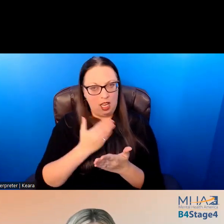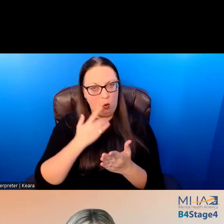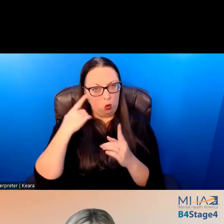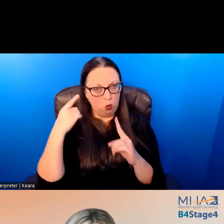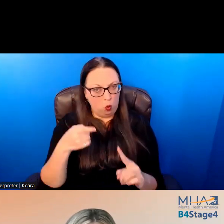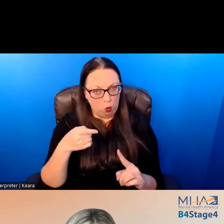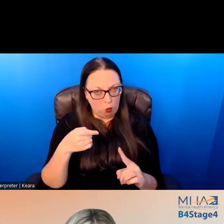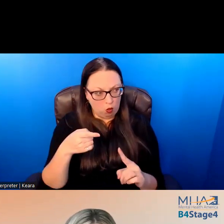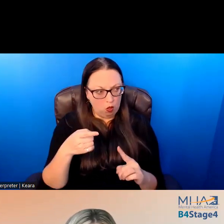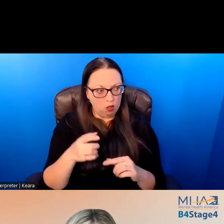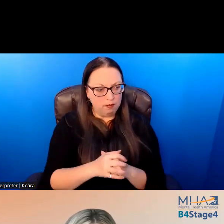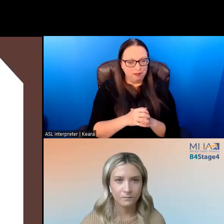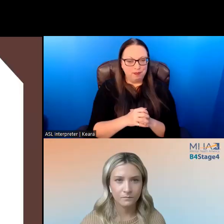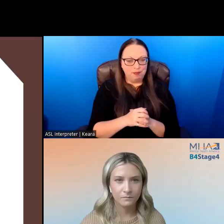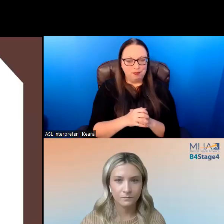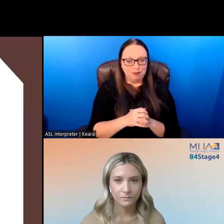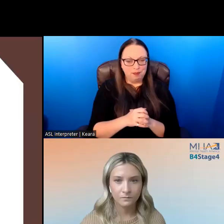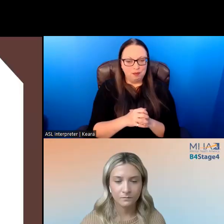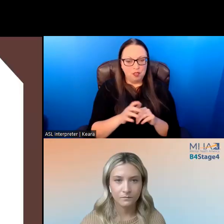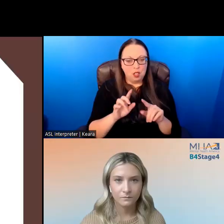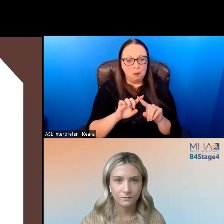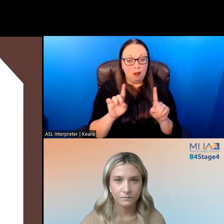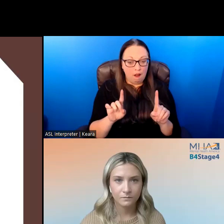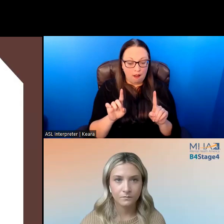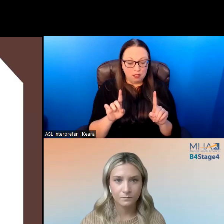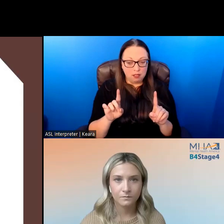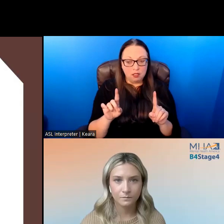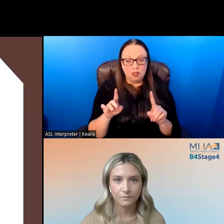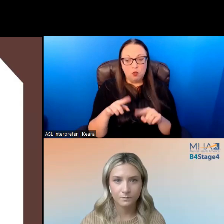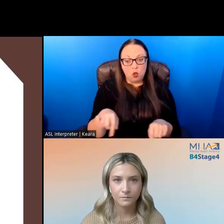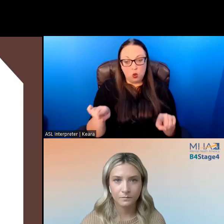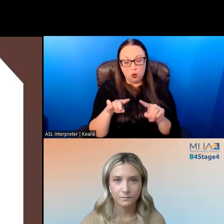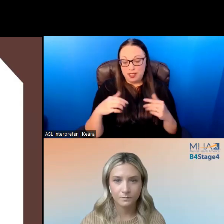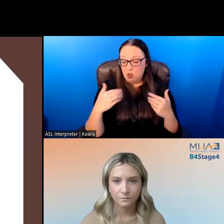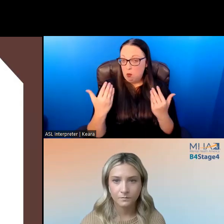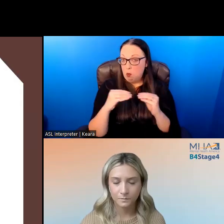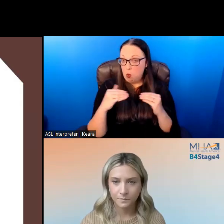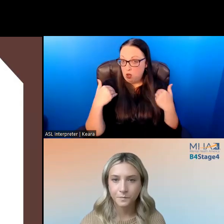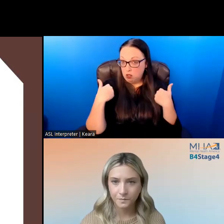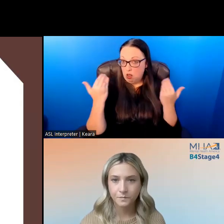envisioning. However, those that are younger